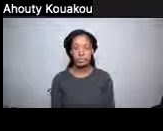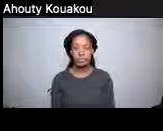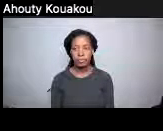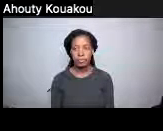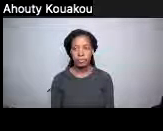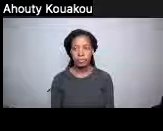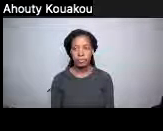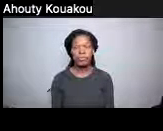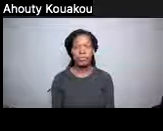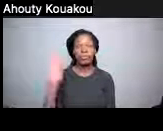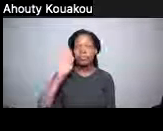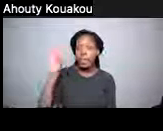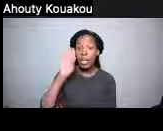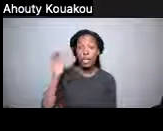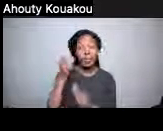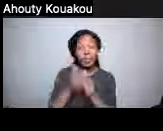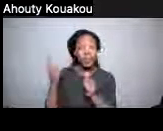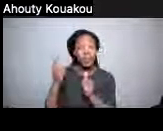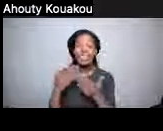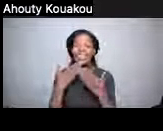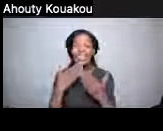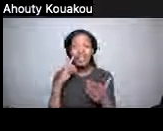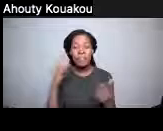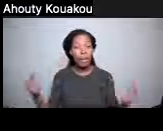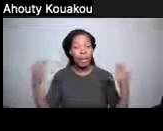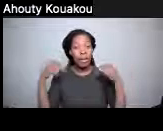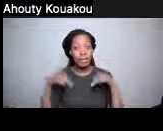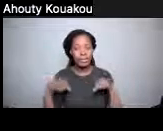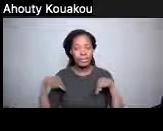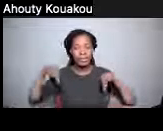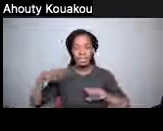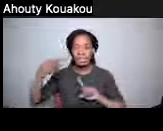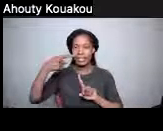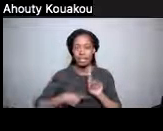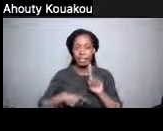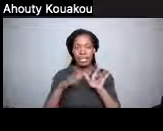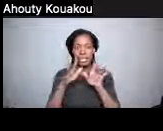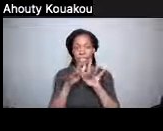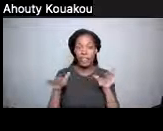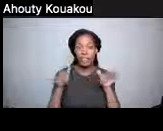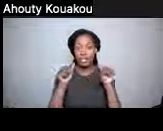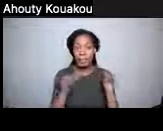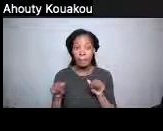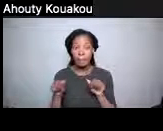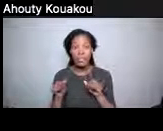Hello, everyone, and thank you for joining us for this month's Diversibility